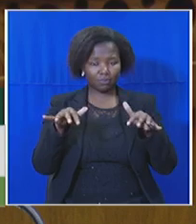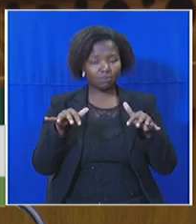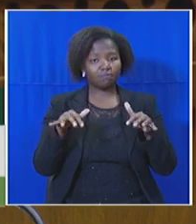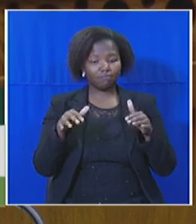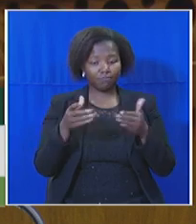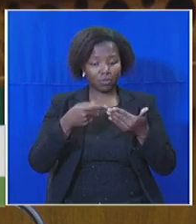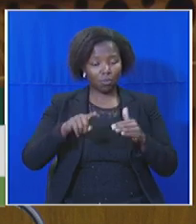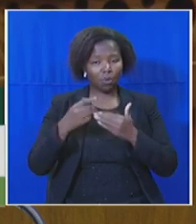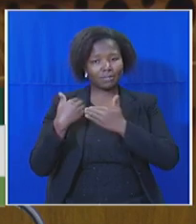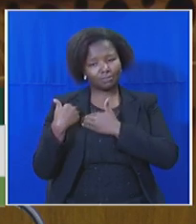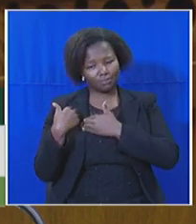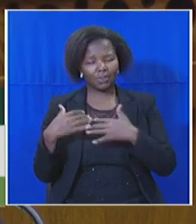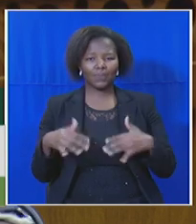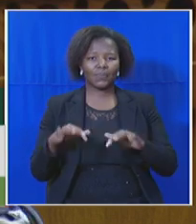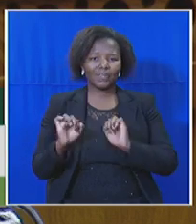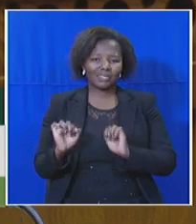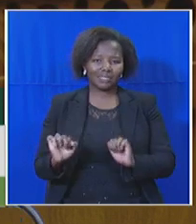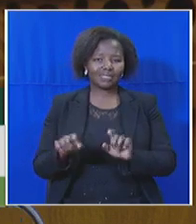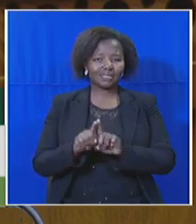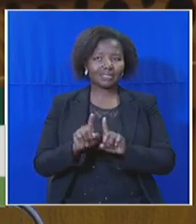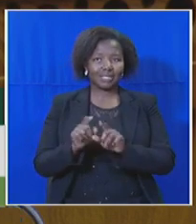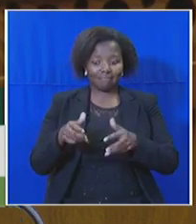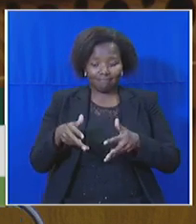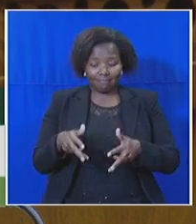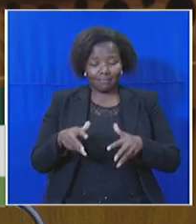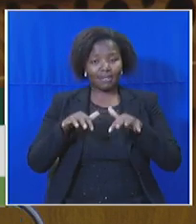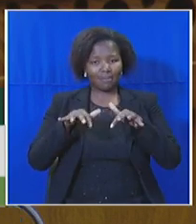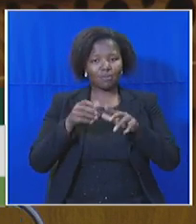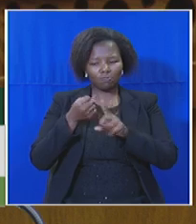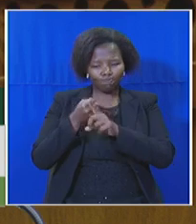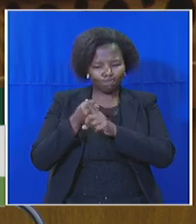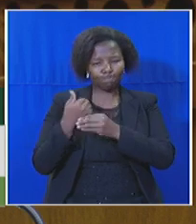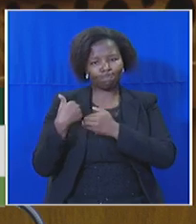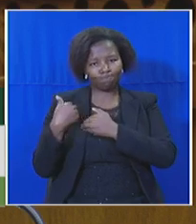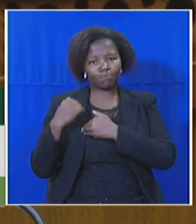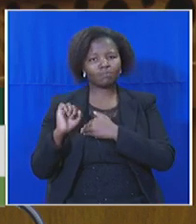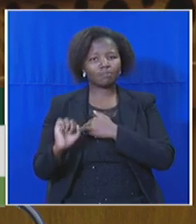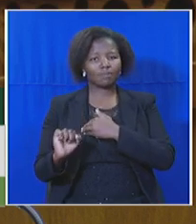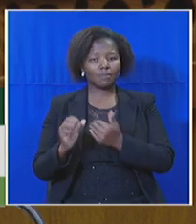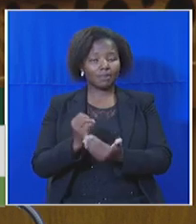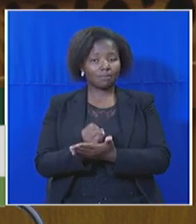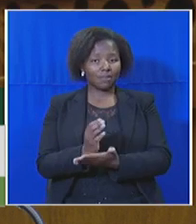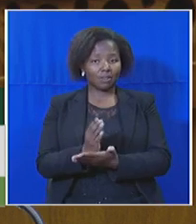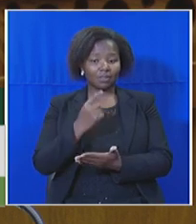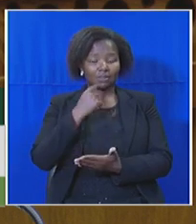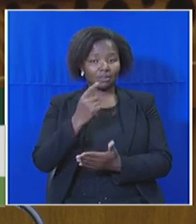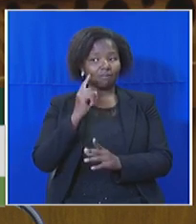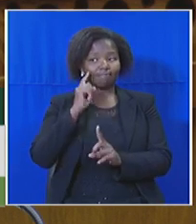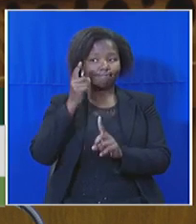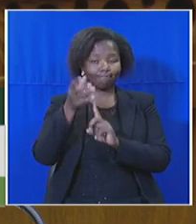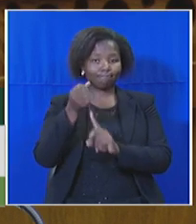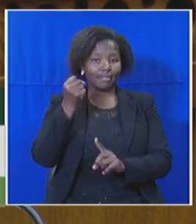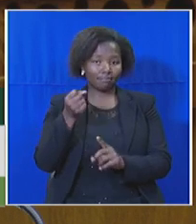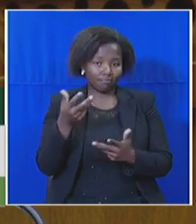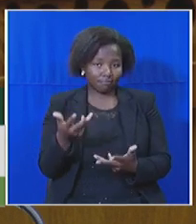indeed those of the entire current generation, rests the responsibility to strive to realize and practice